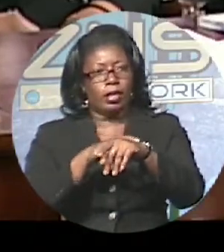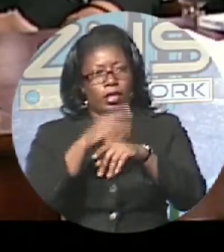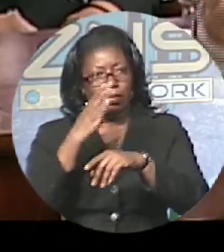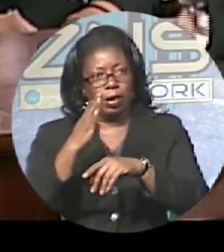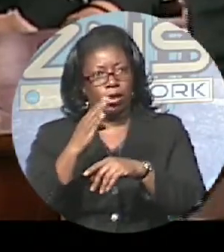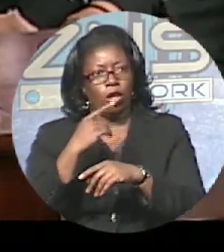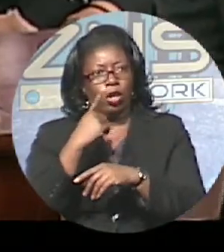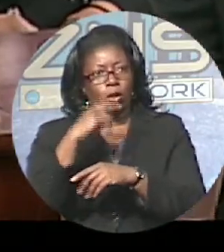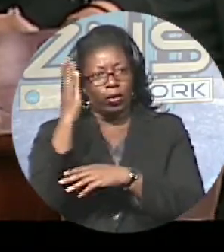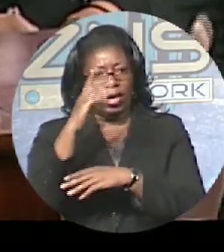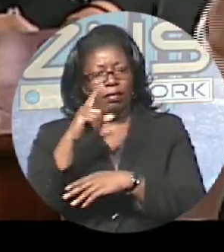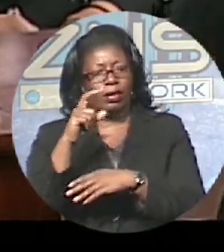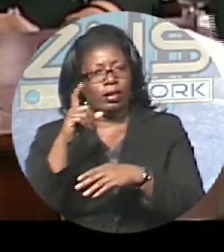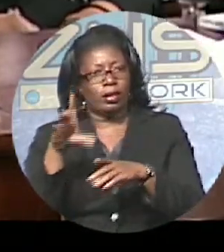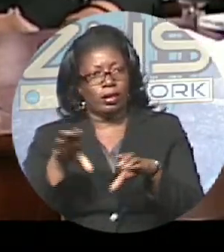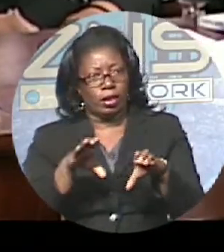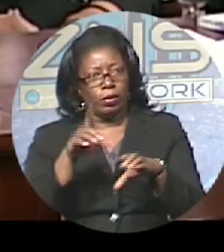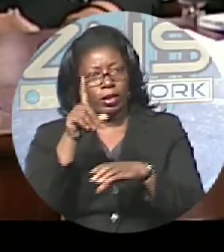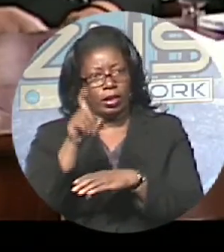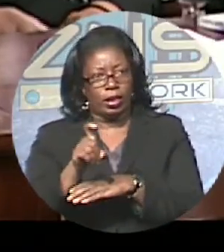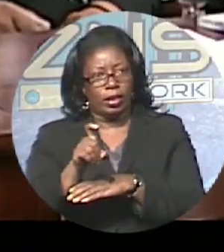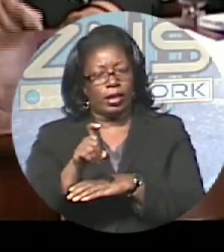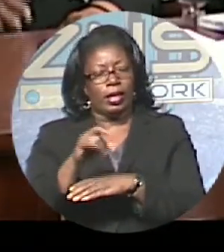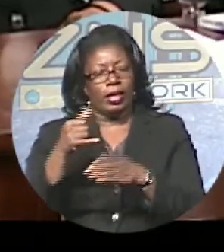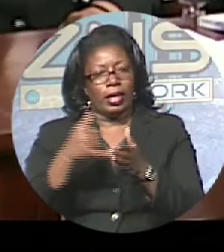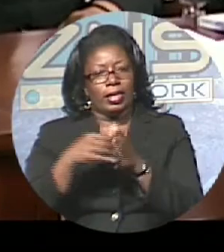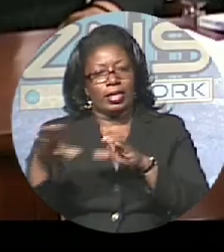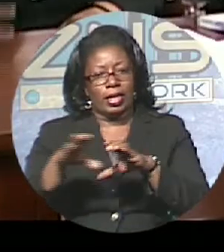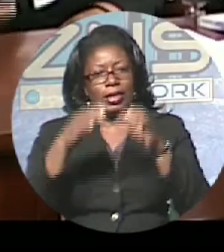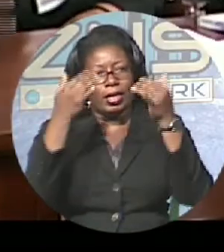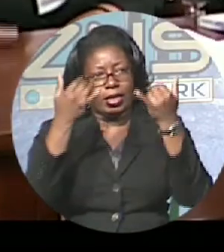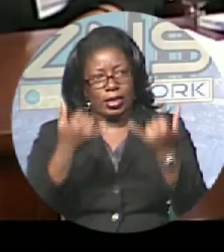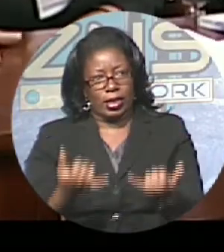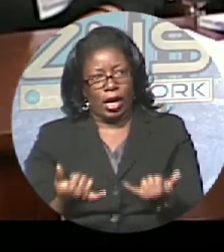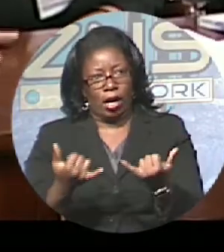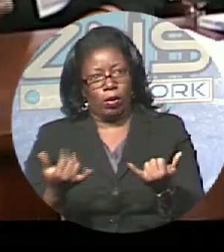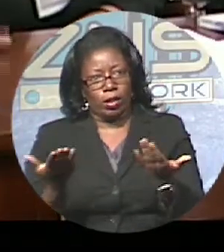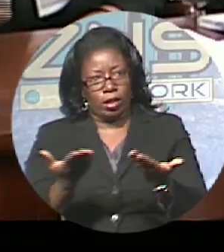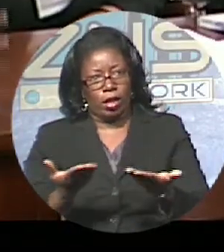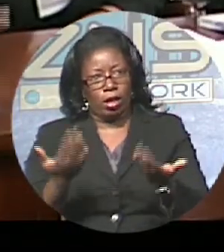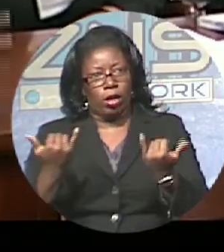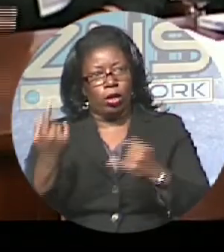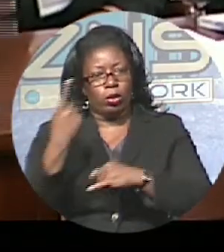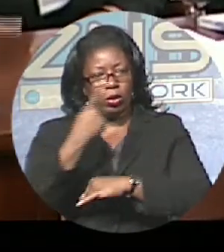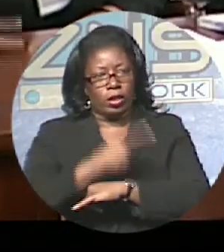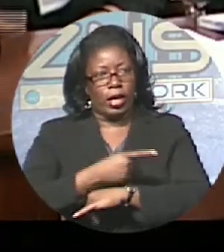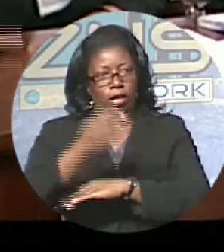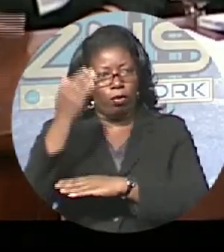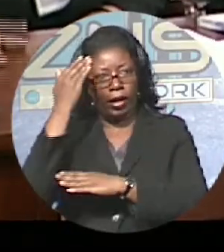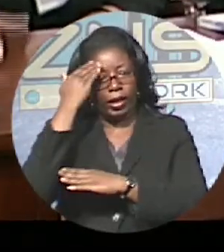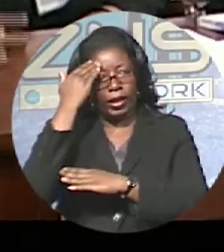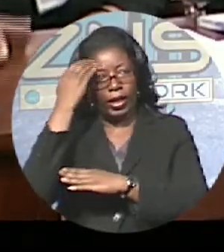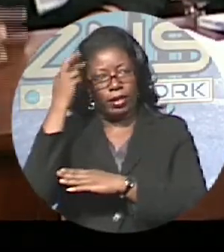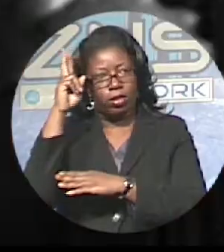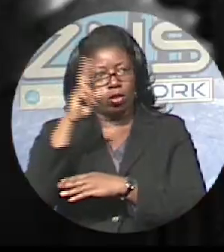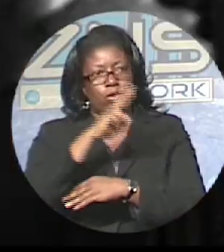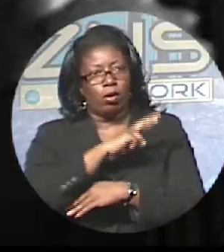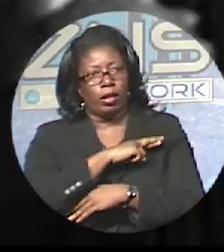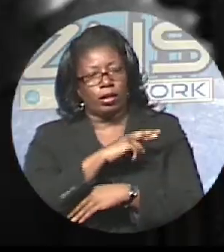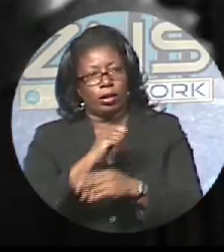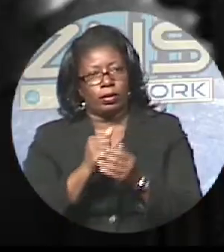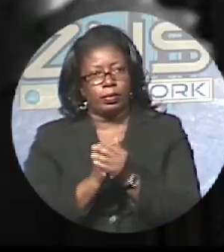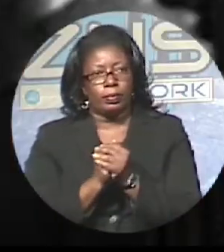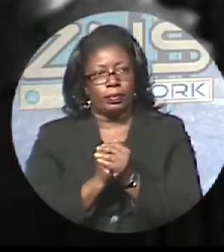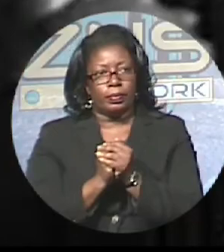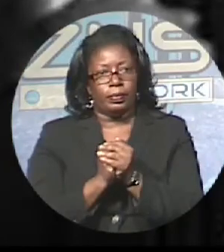when they did it, it's done. It is here today, Mr. Speaker, that we are recognizing Sir Randall. For the